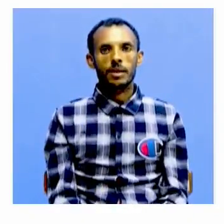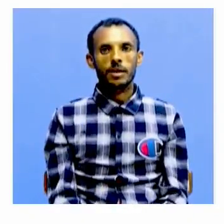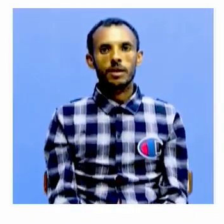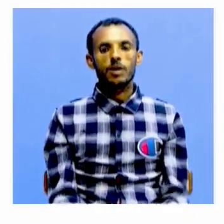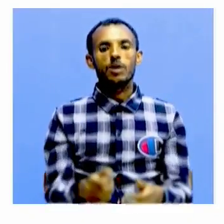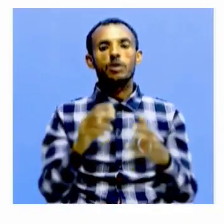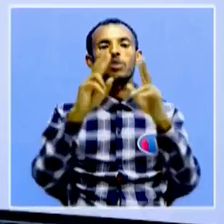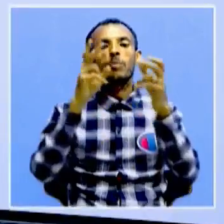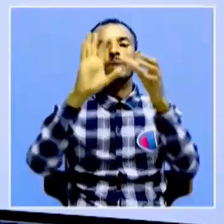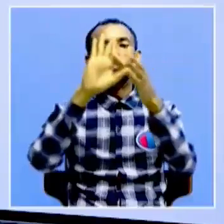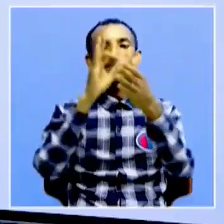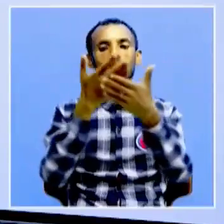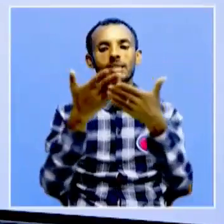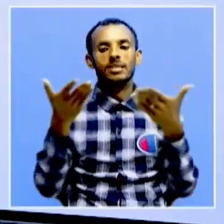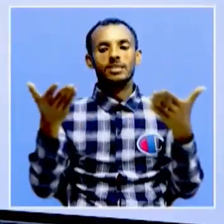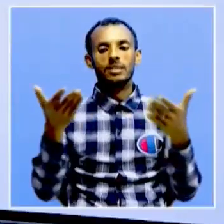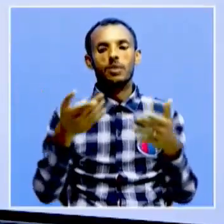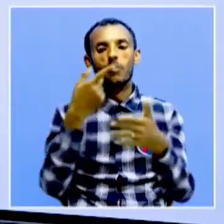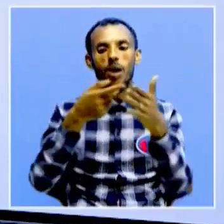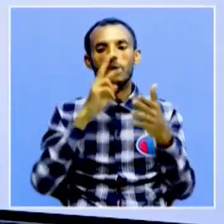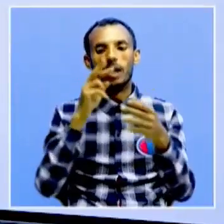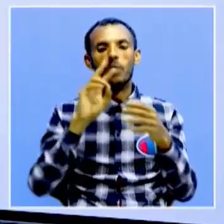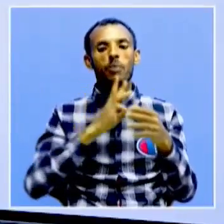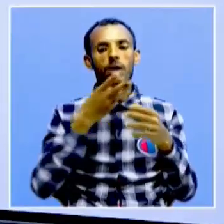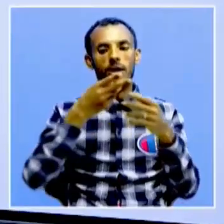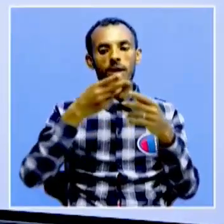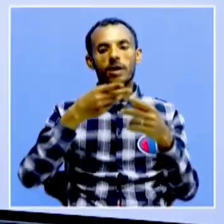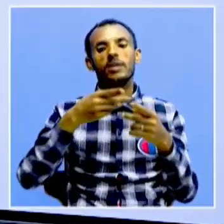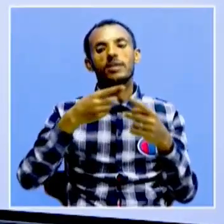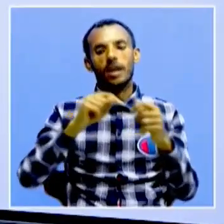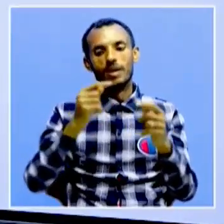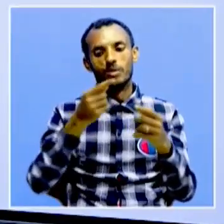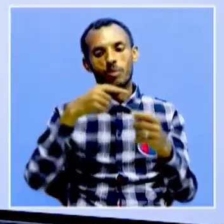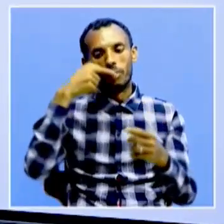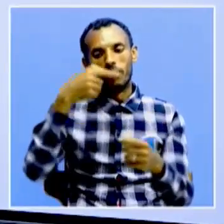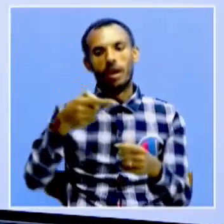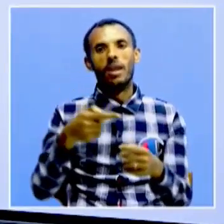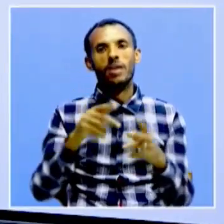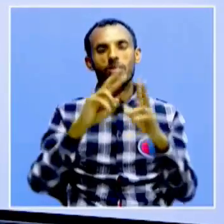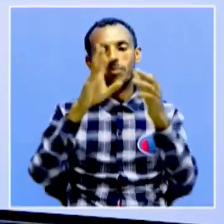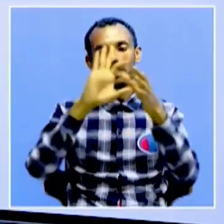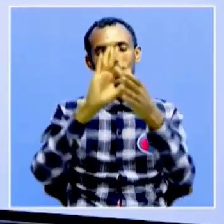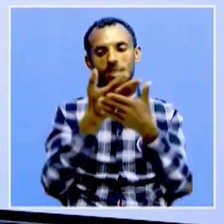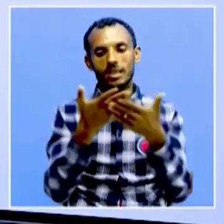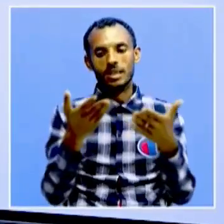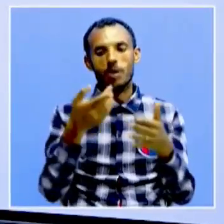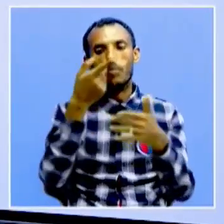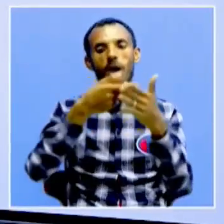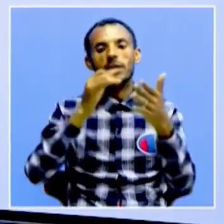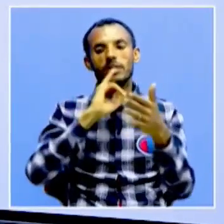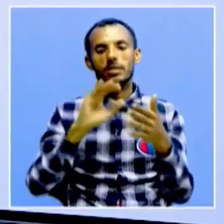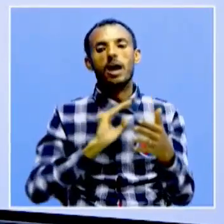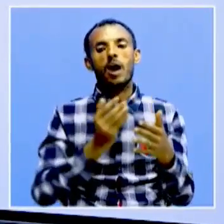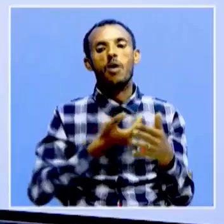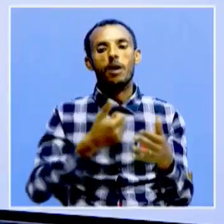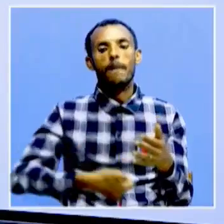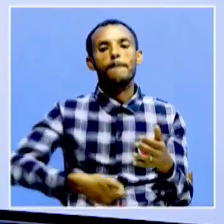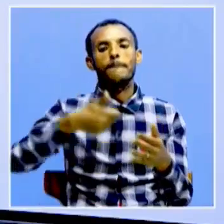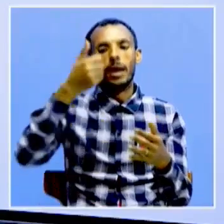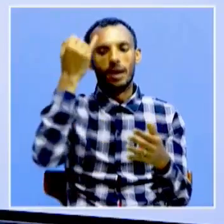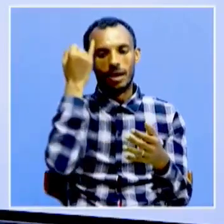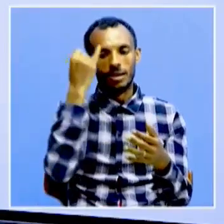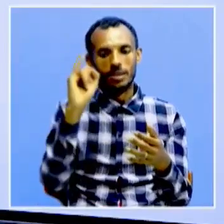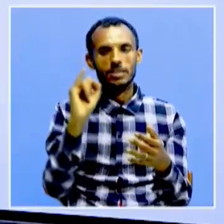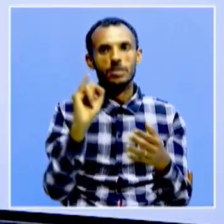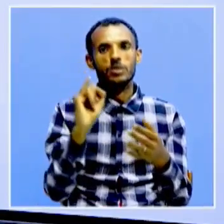What is our topic sentence? What are we trying to tell? When we say topic sentence, what is our main intention to tell